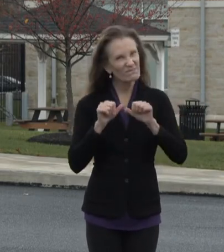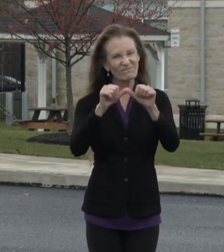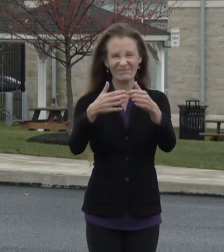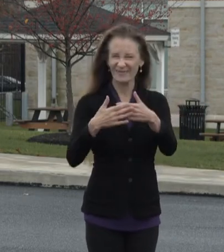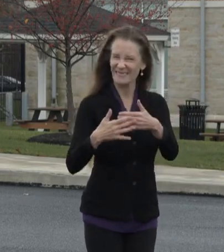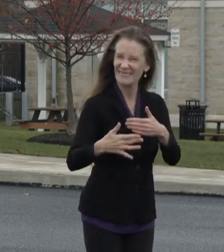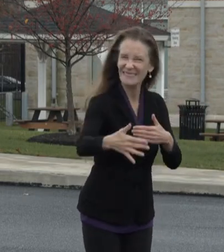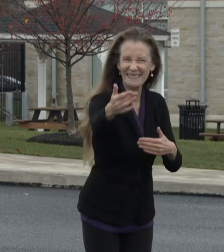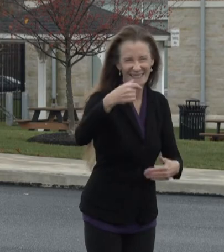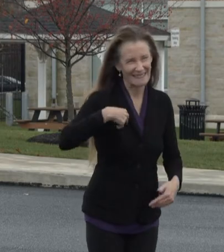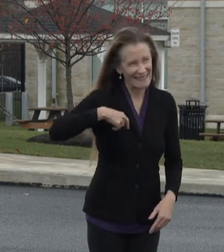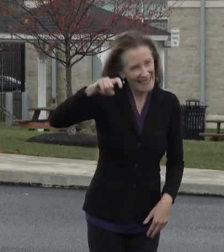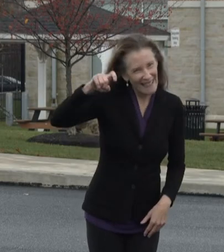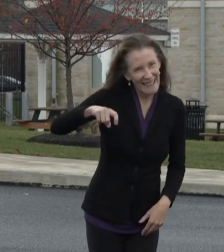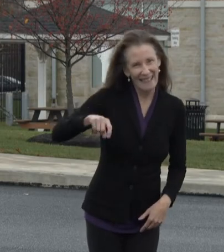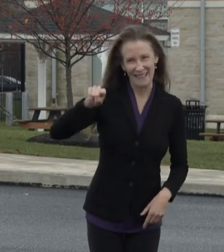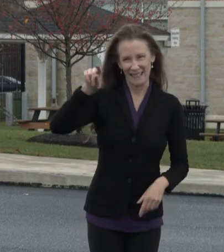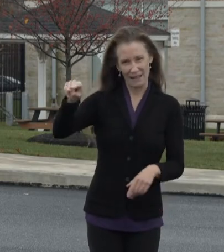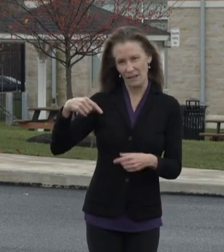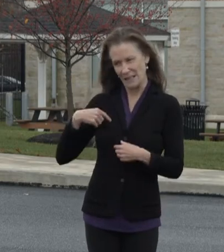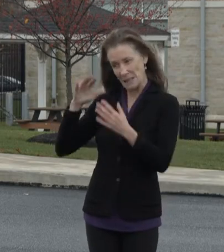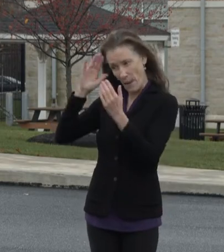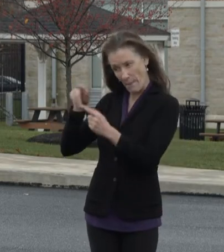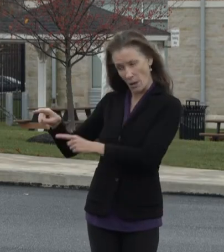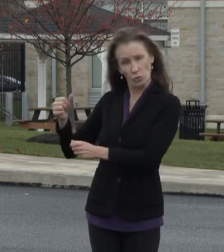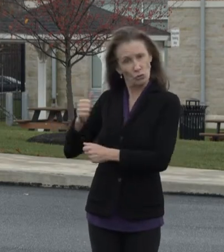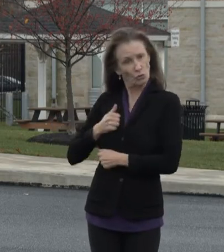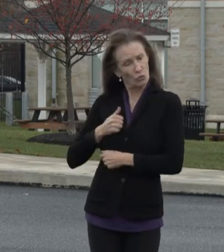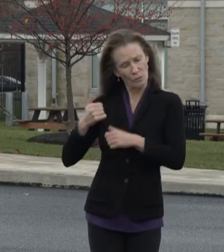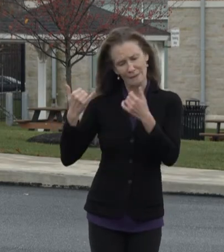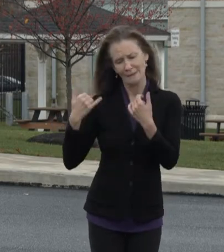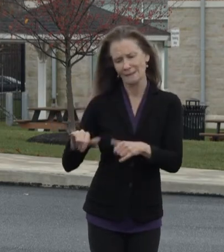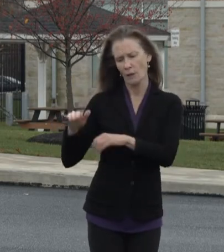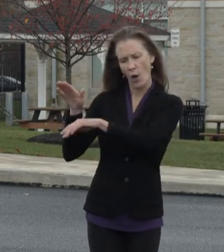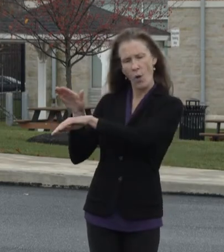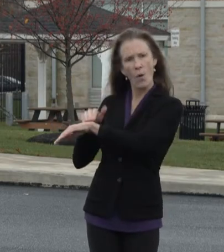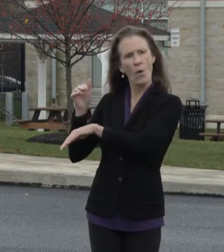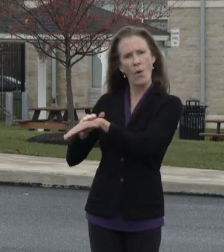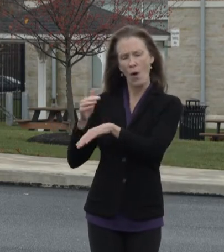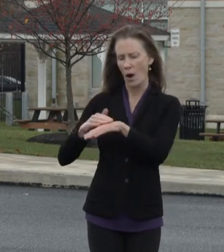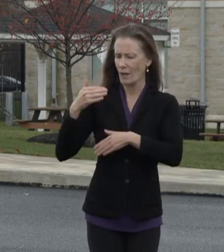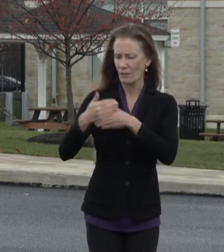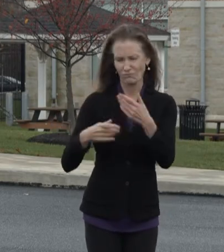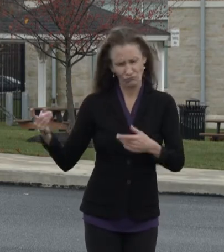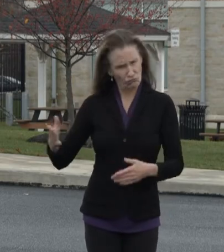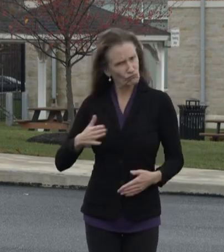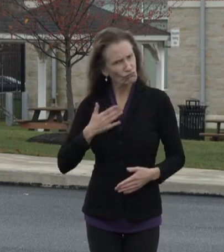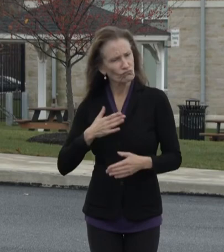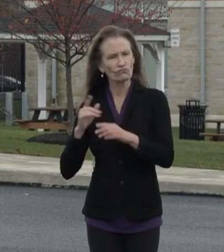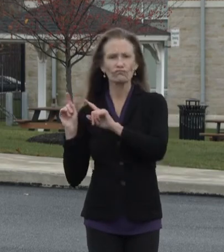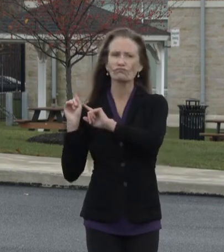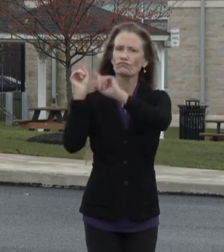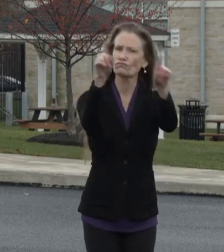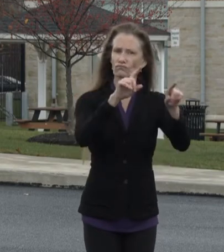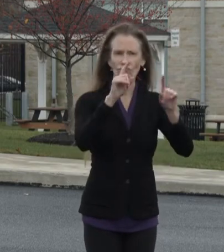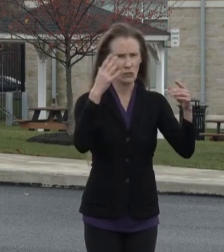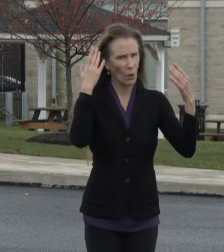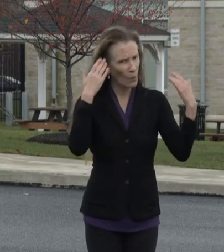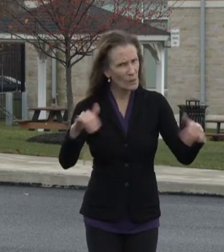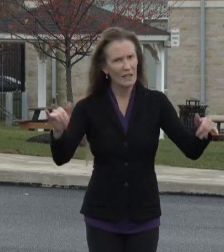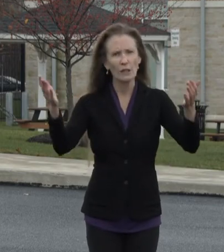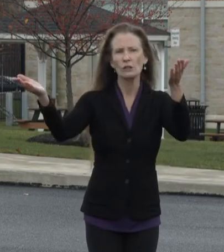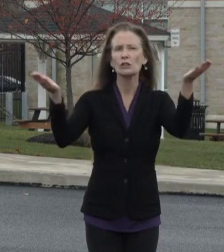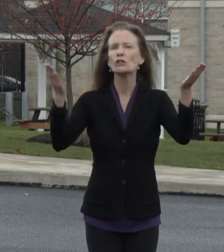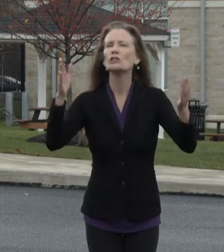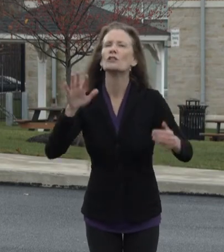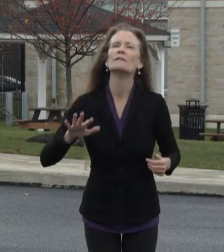our expectation as soldiers is we'll do what we're called to duty. That's what we do. We serve the citizens and the Commonwealth,